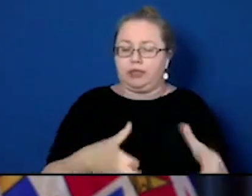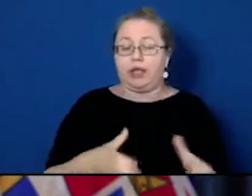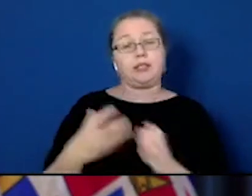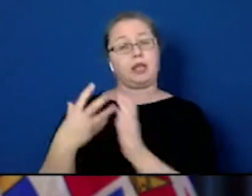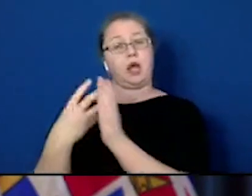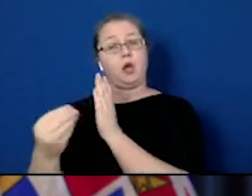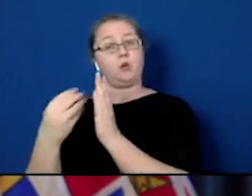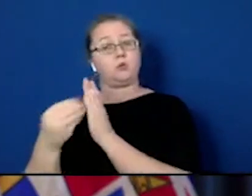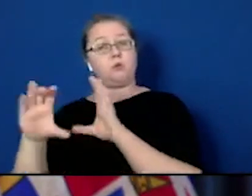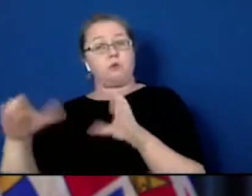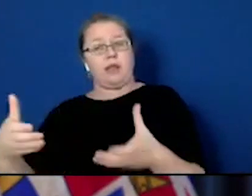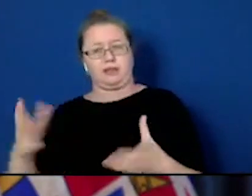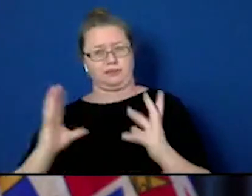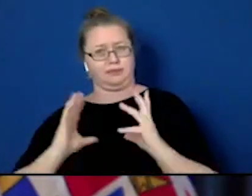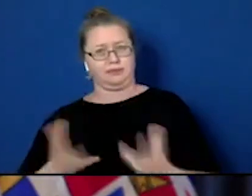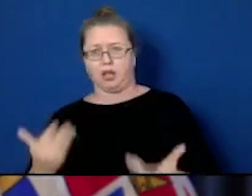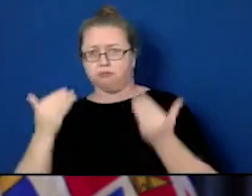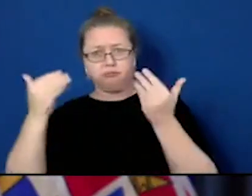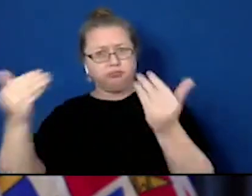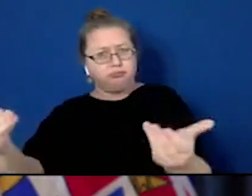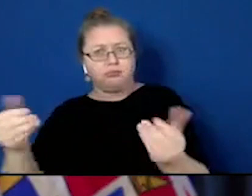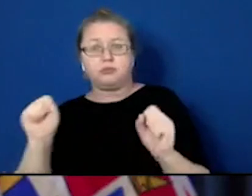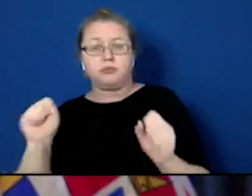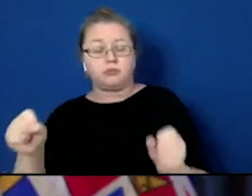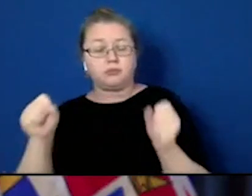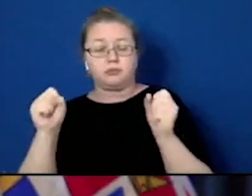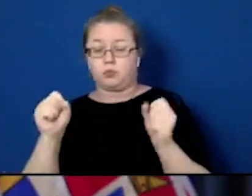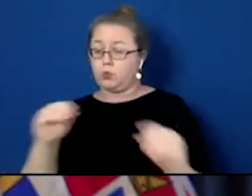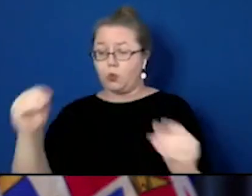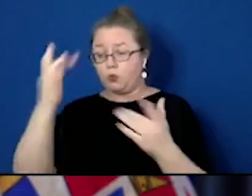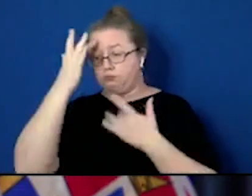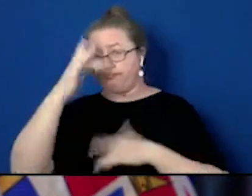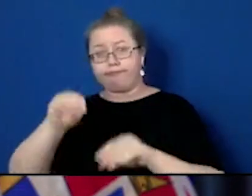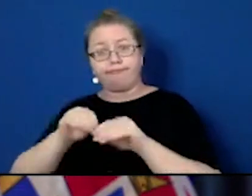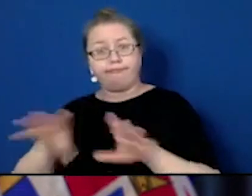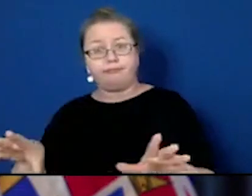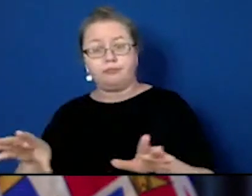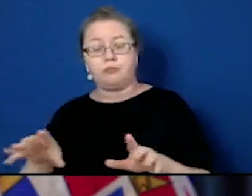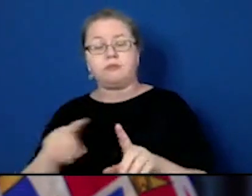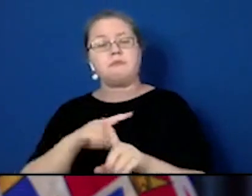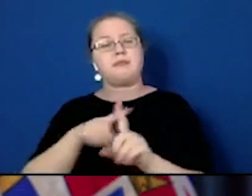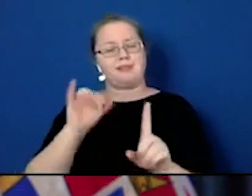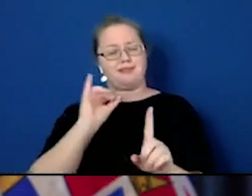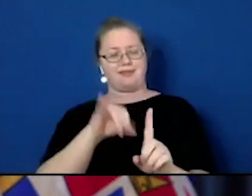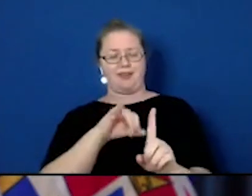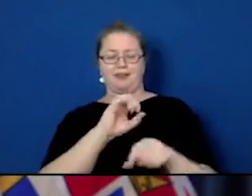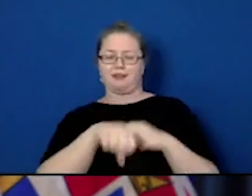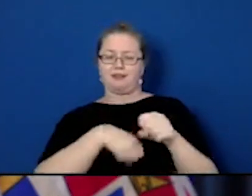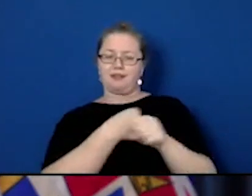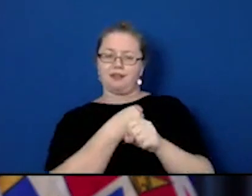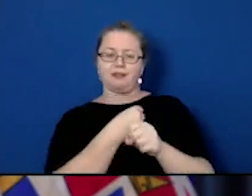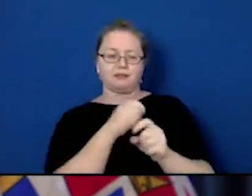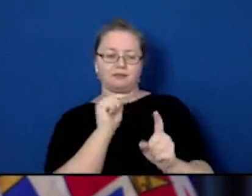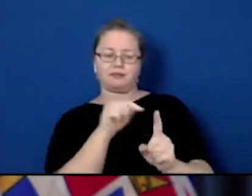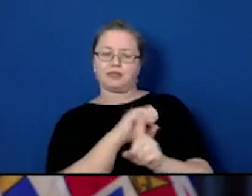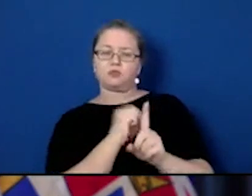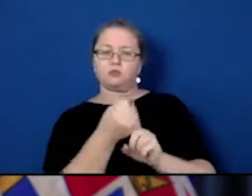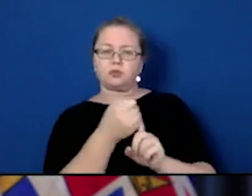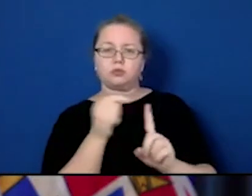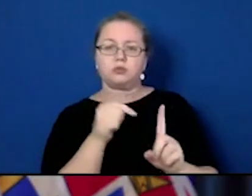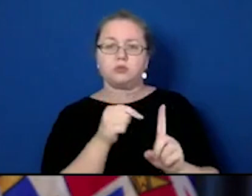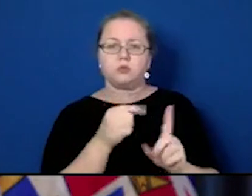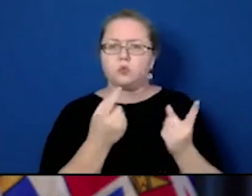outdoor ones, we haven't seen transmission. But those are the types of situations where we need to pay attention to how much virus is